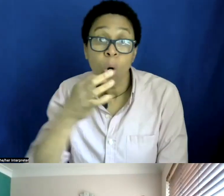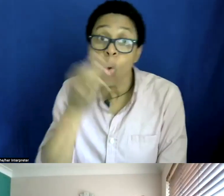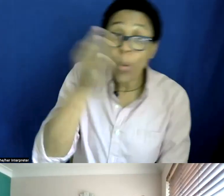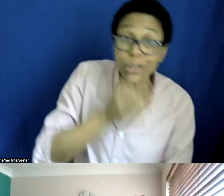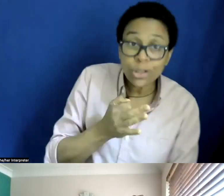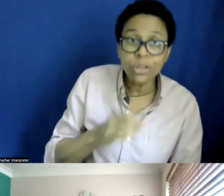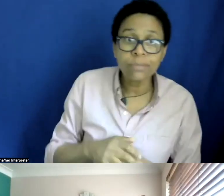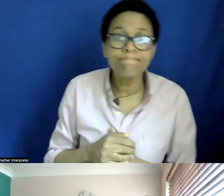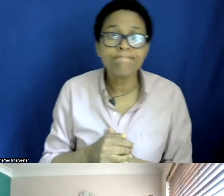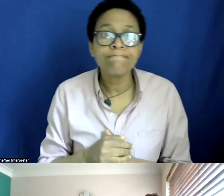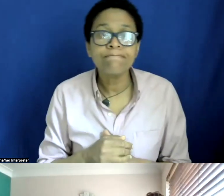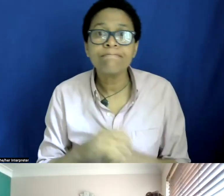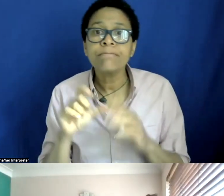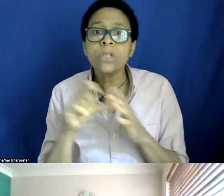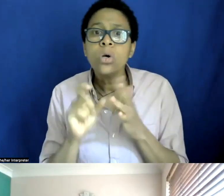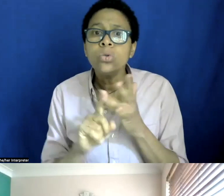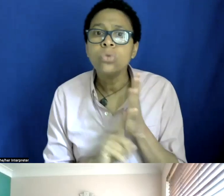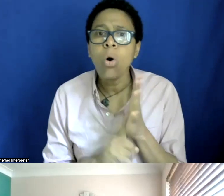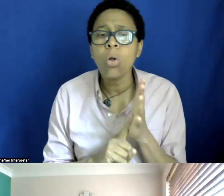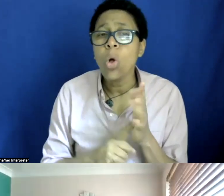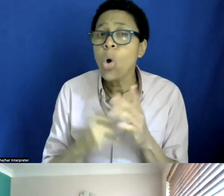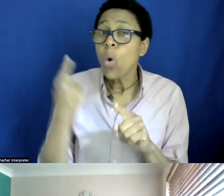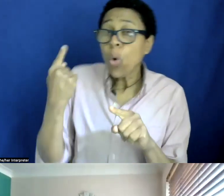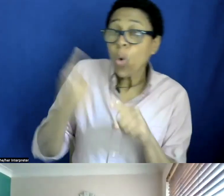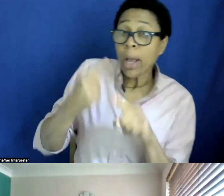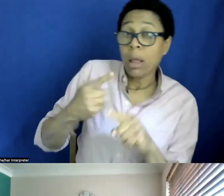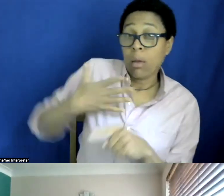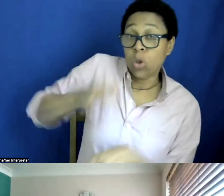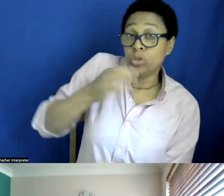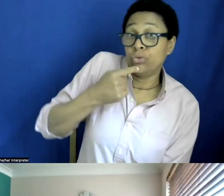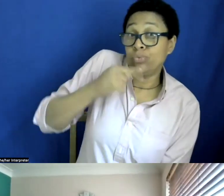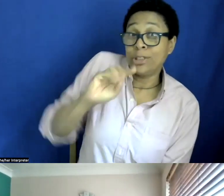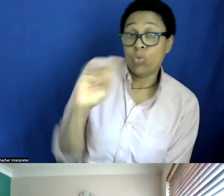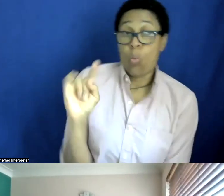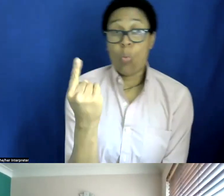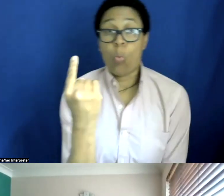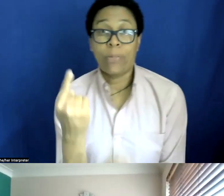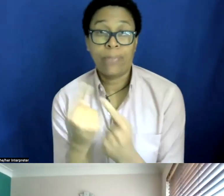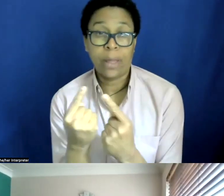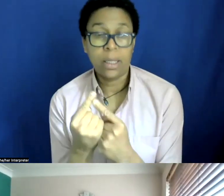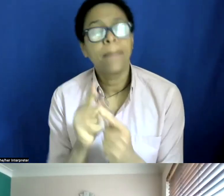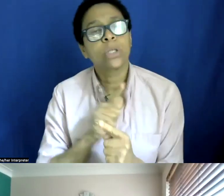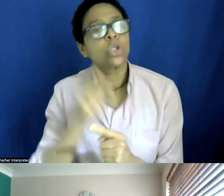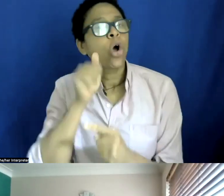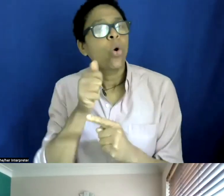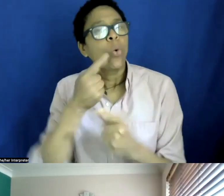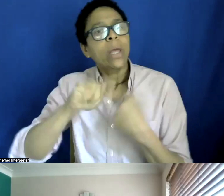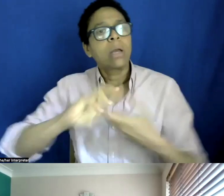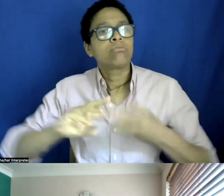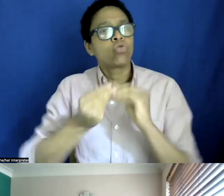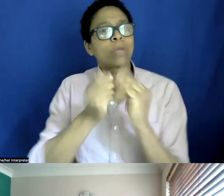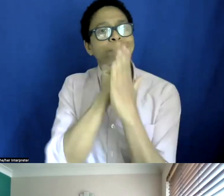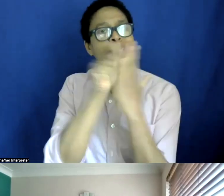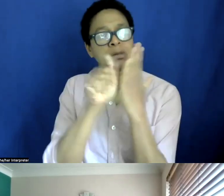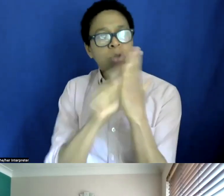I just wanted to just touch on this ever so quickly, because I feel sort of like as we're doing notes after the session, it's kind of important to put this in